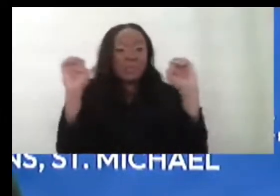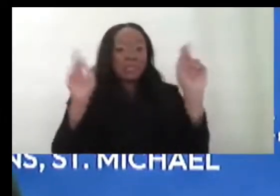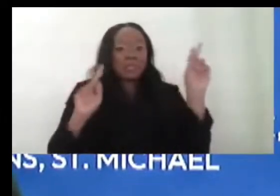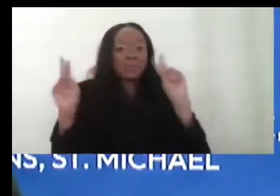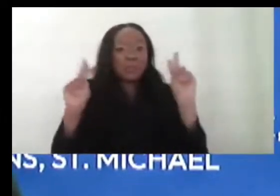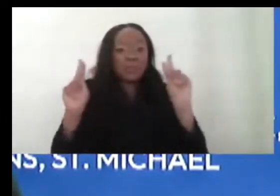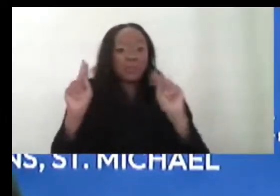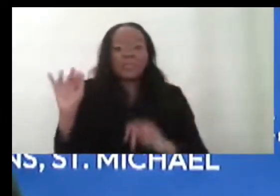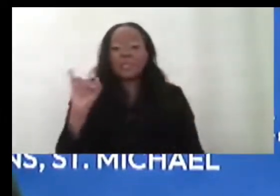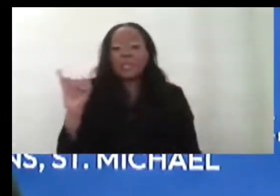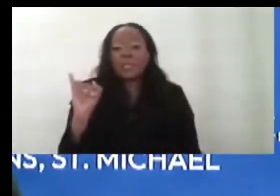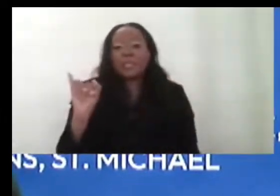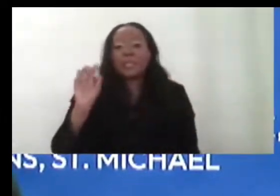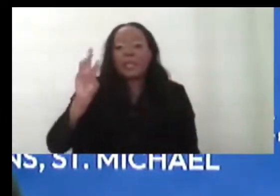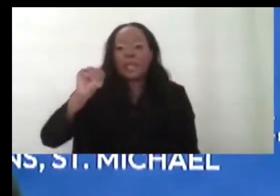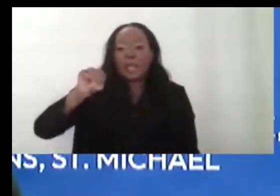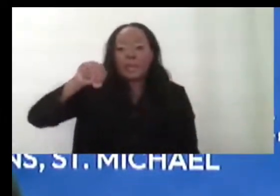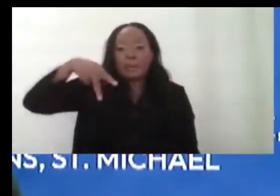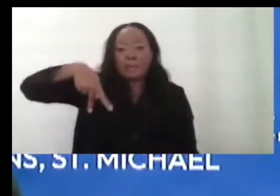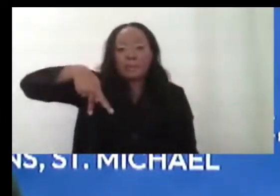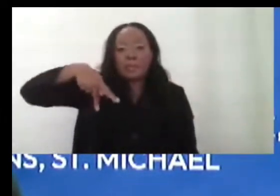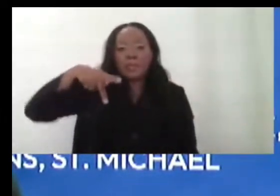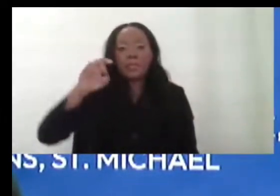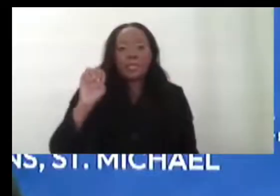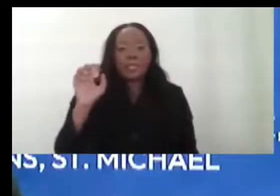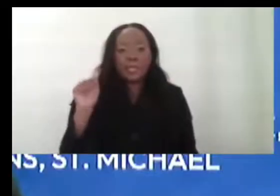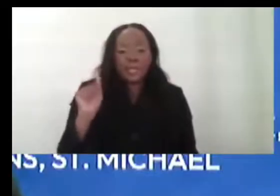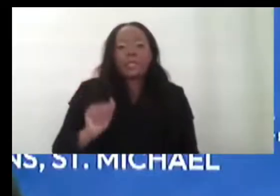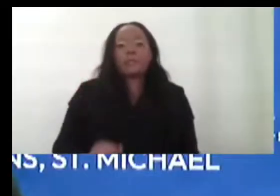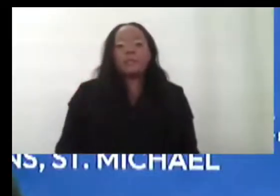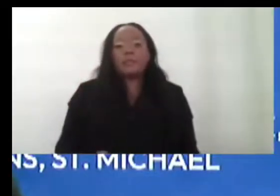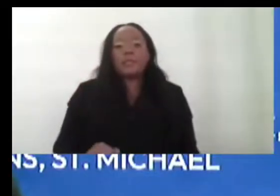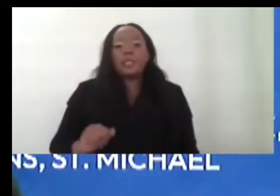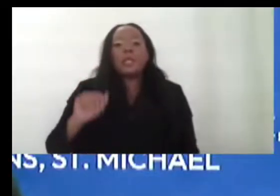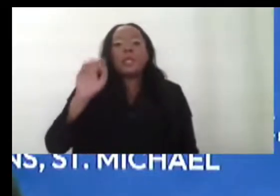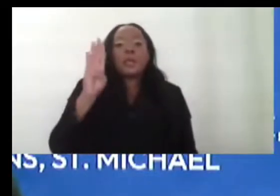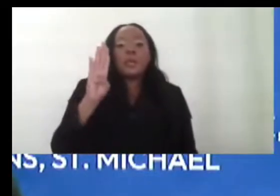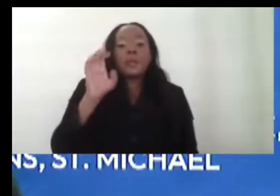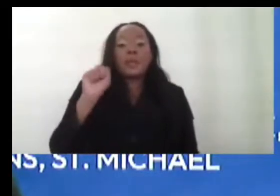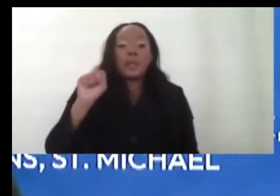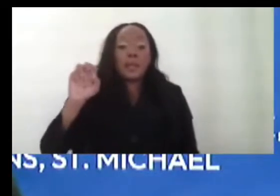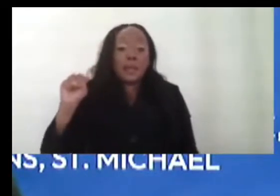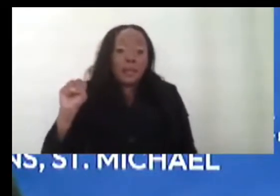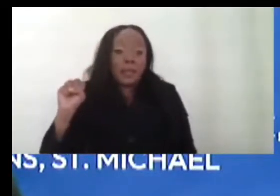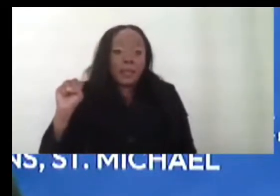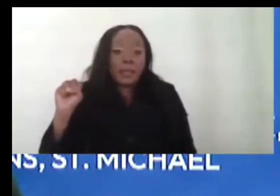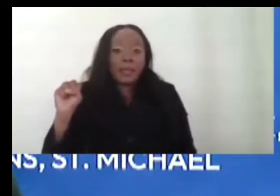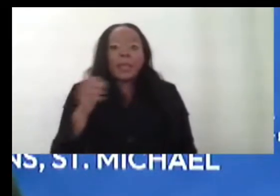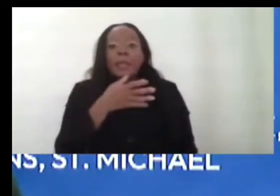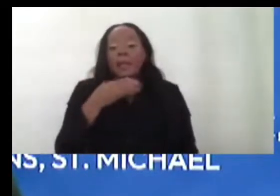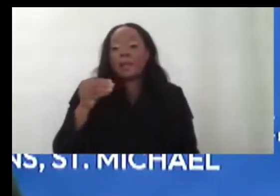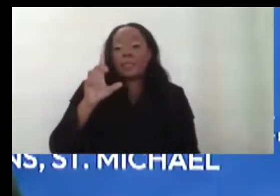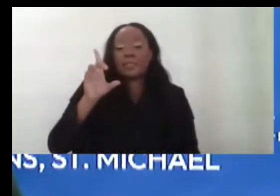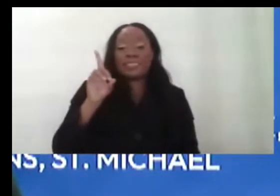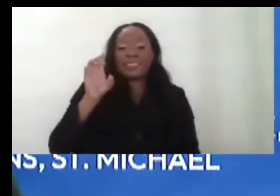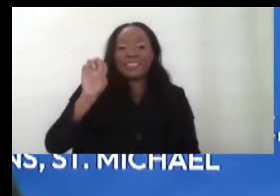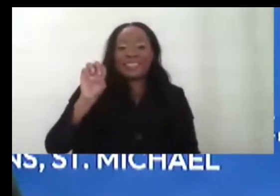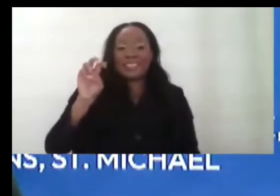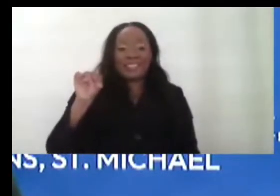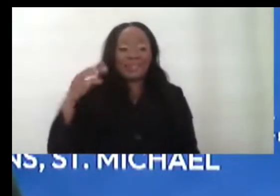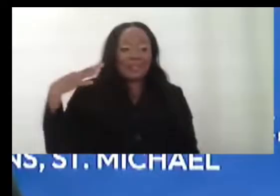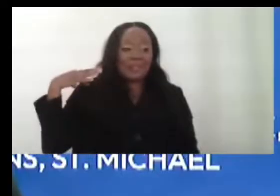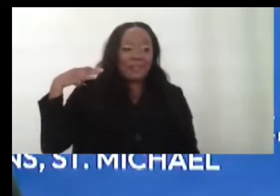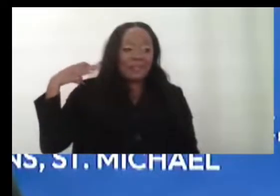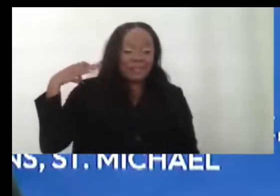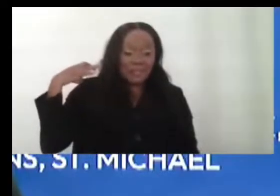Empowerment and Elder Affairs, the Barbados Statistical Service, and the District Emergency Volunteers,